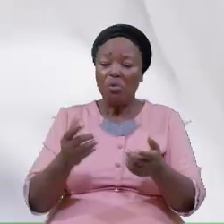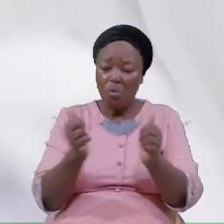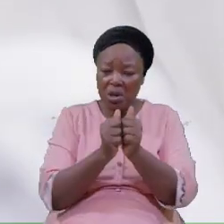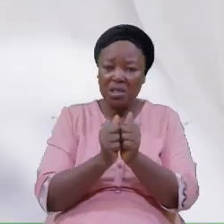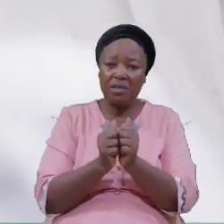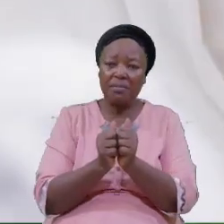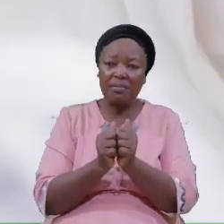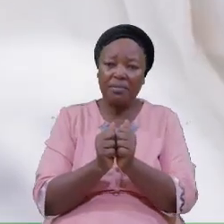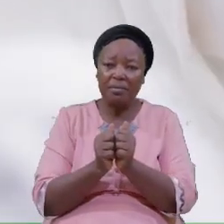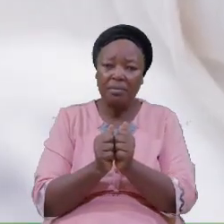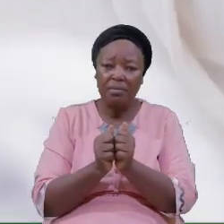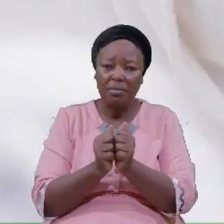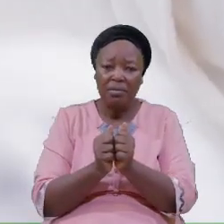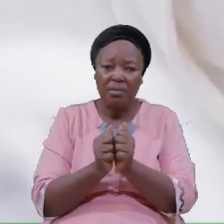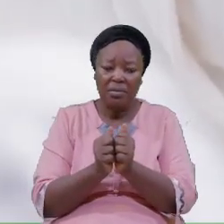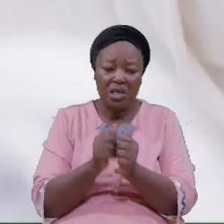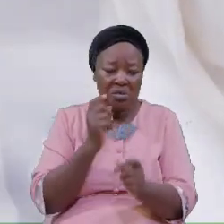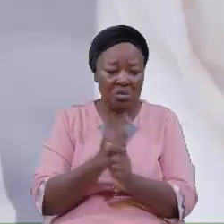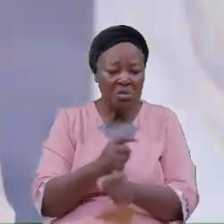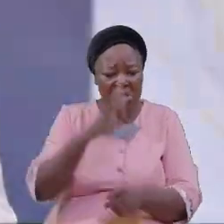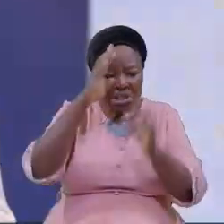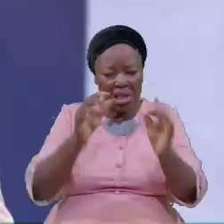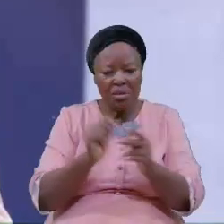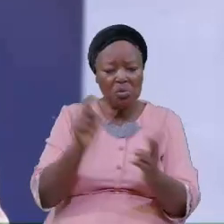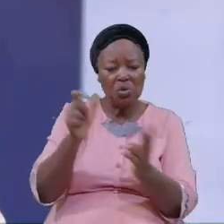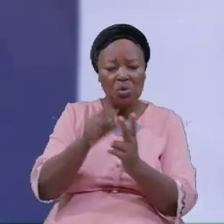He chose the better part of the land.